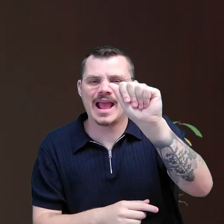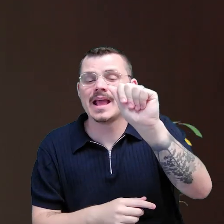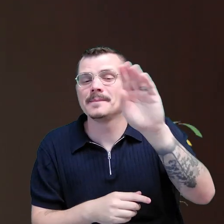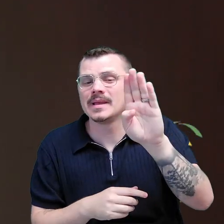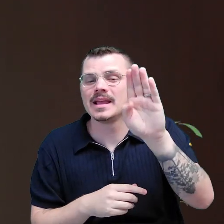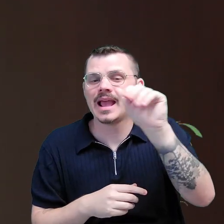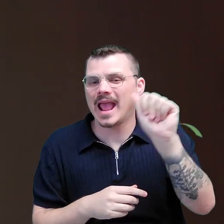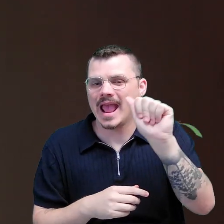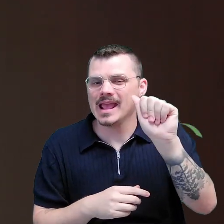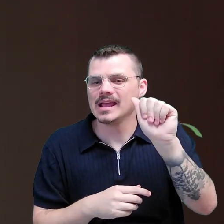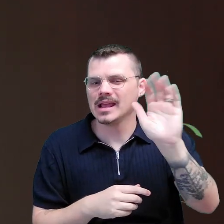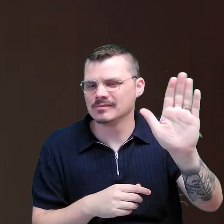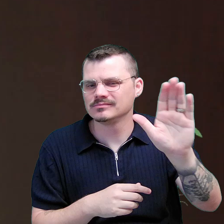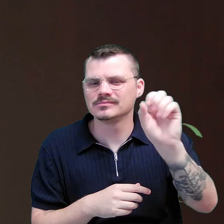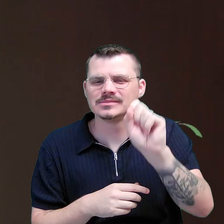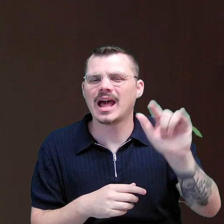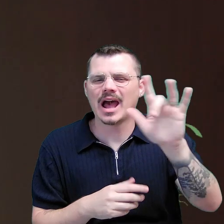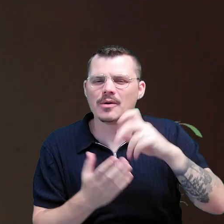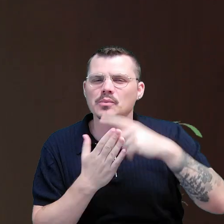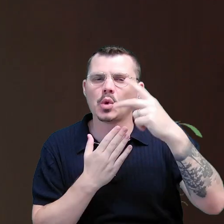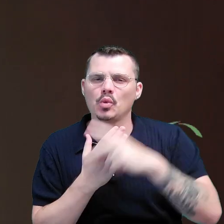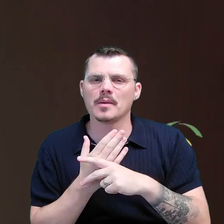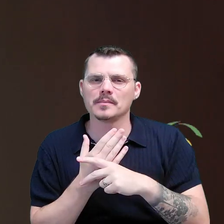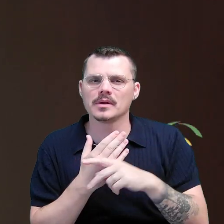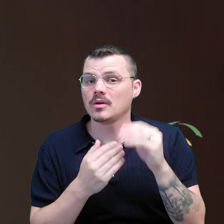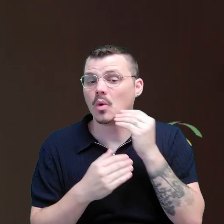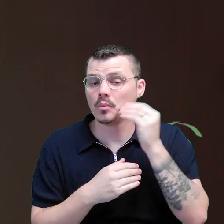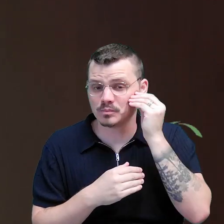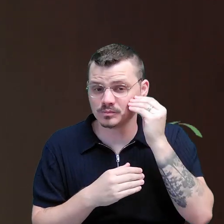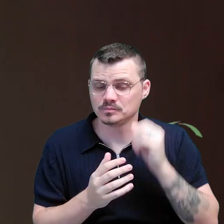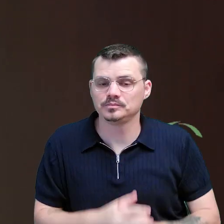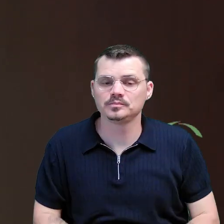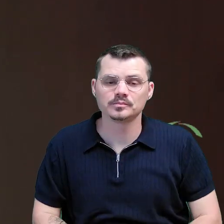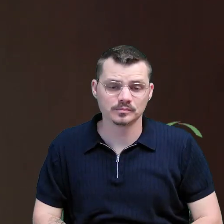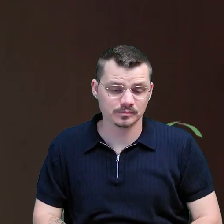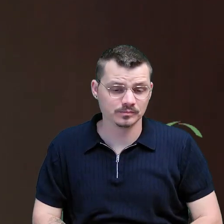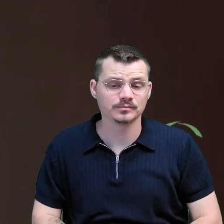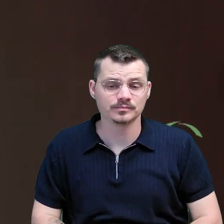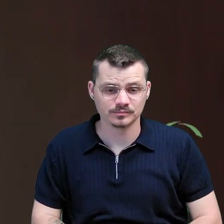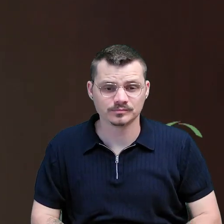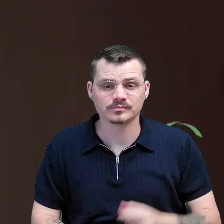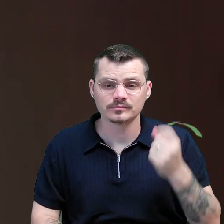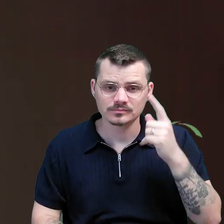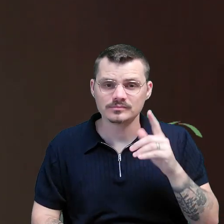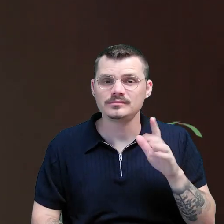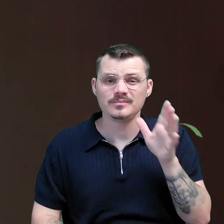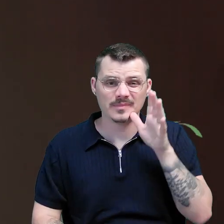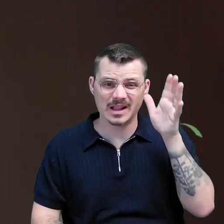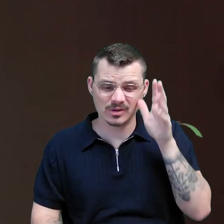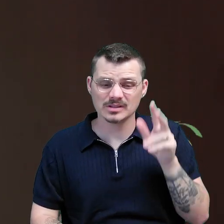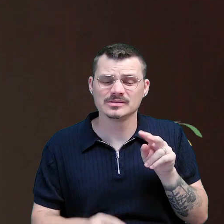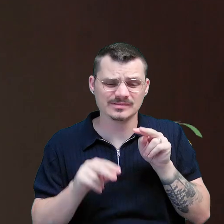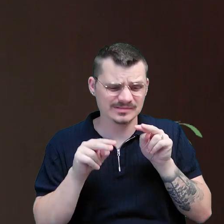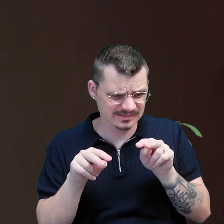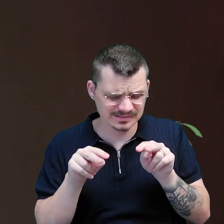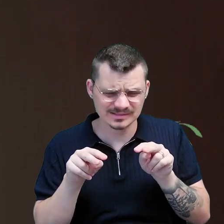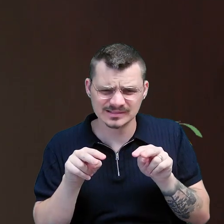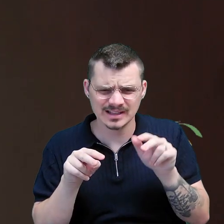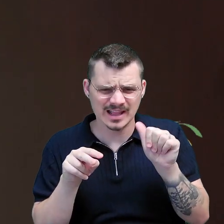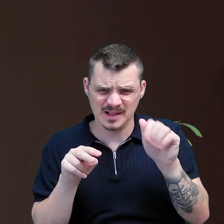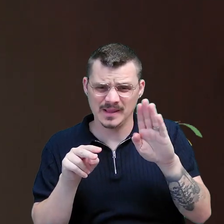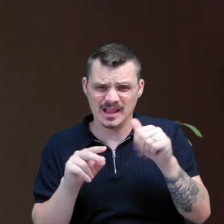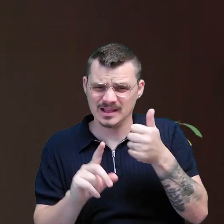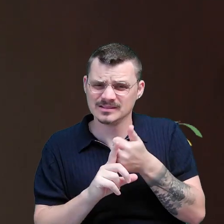ABA style programming in their home, which, according to their observations, had